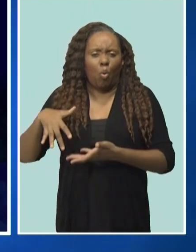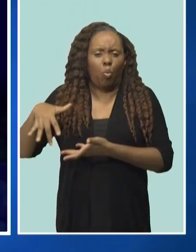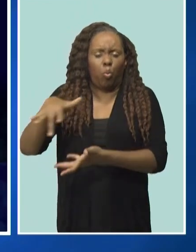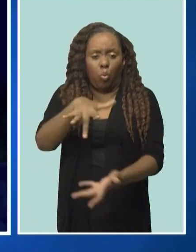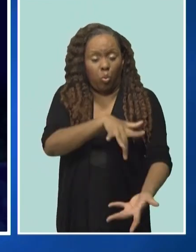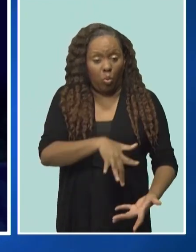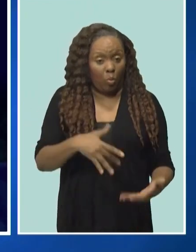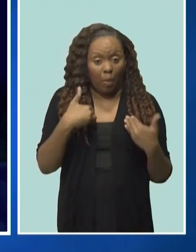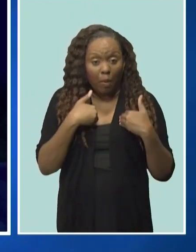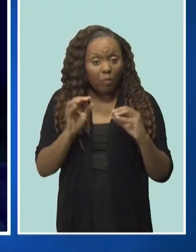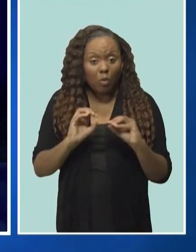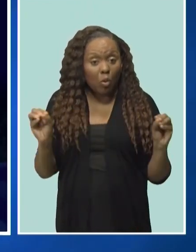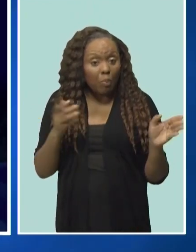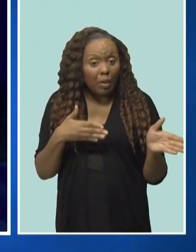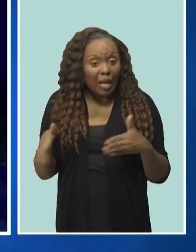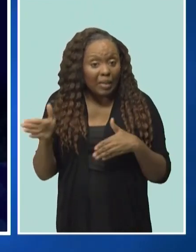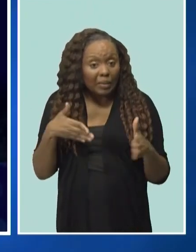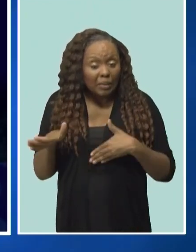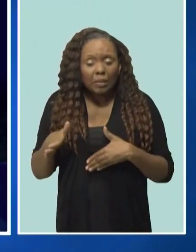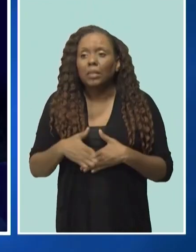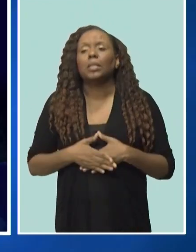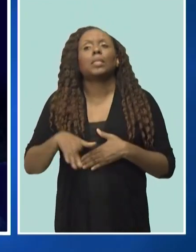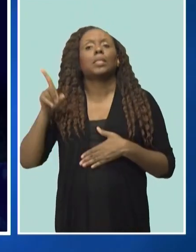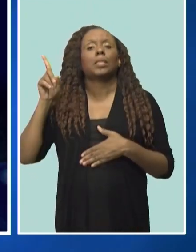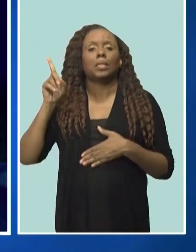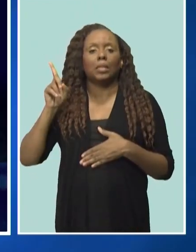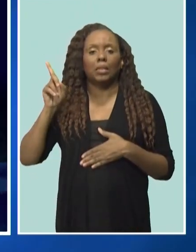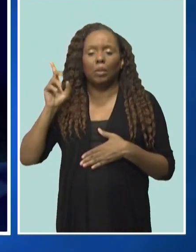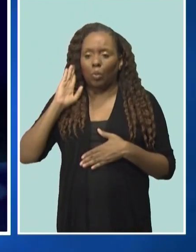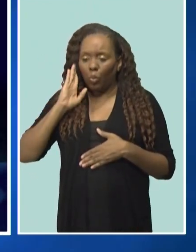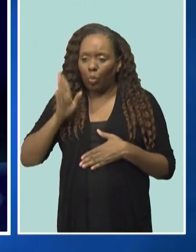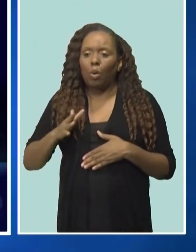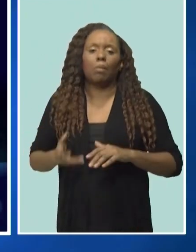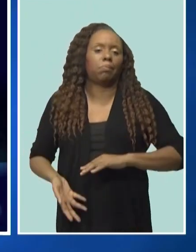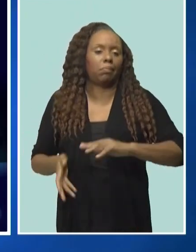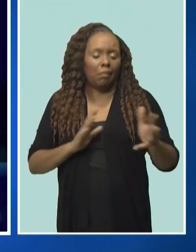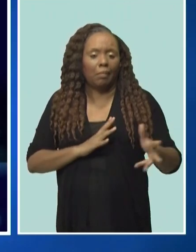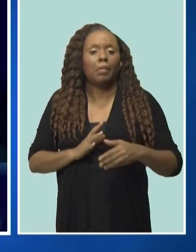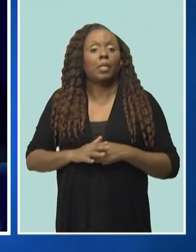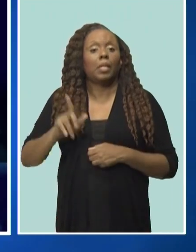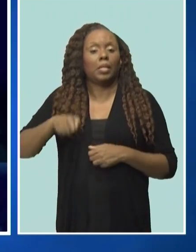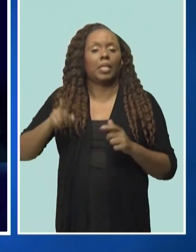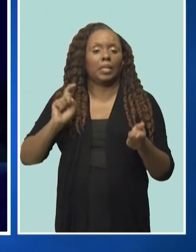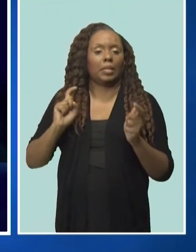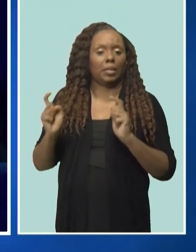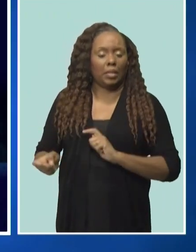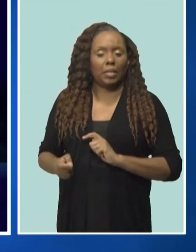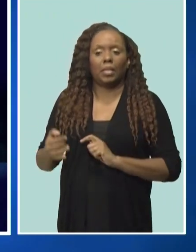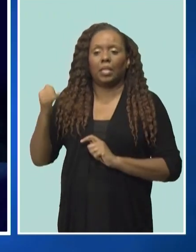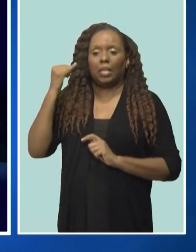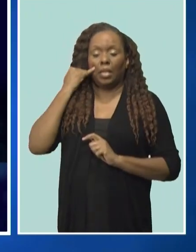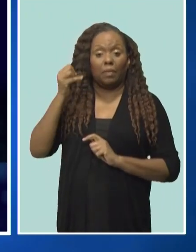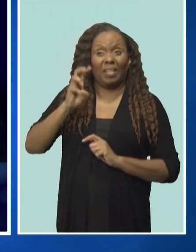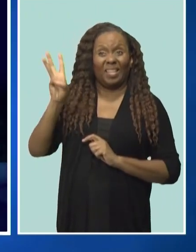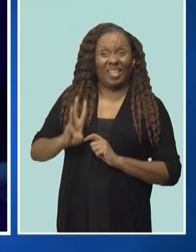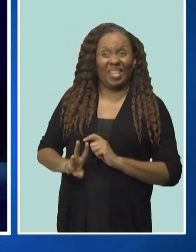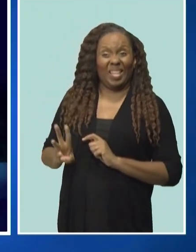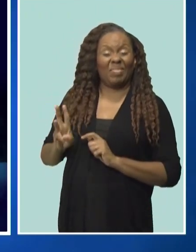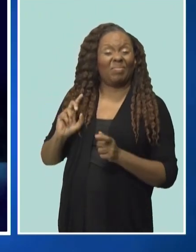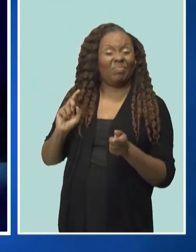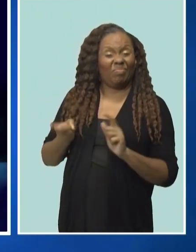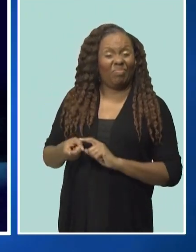place. This needs to change if we are to be better prepared for the impact of climate change